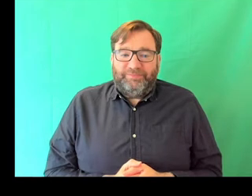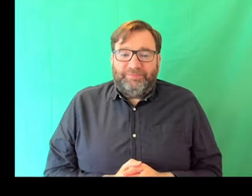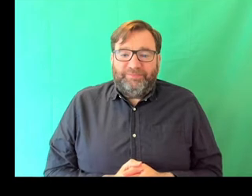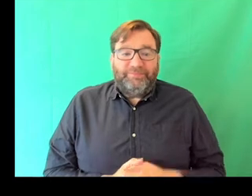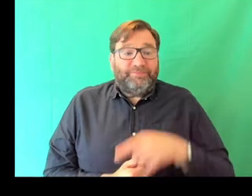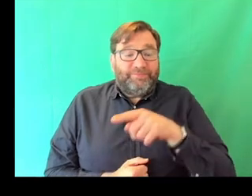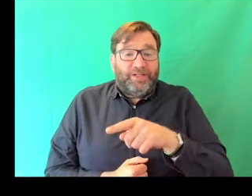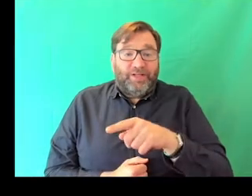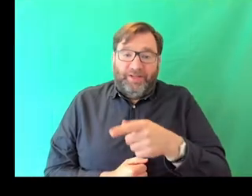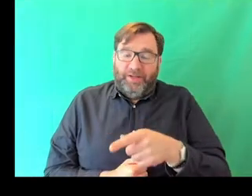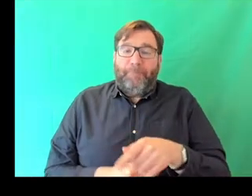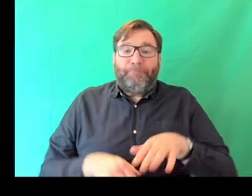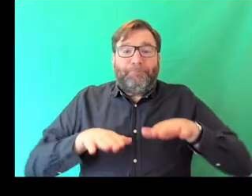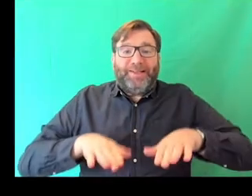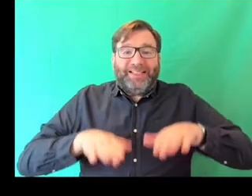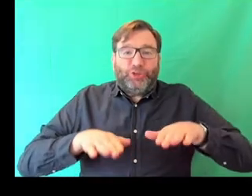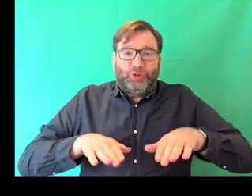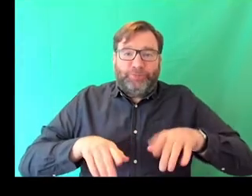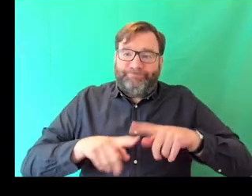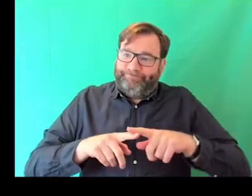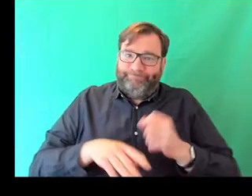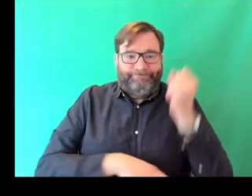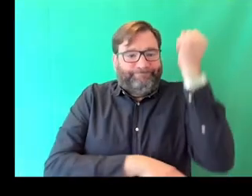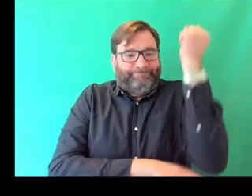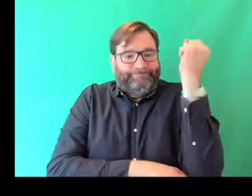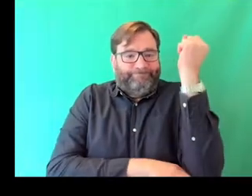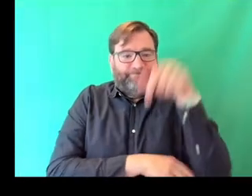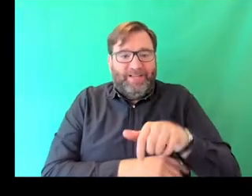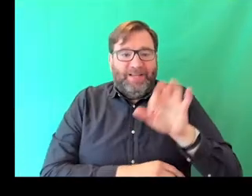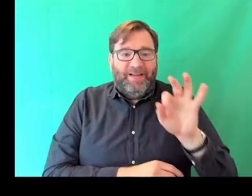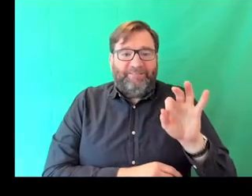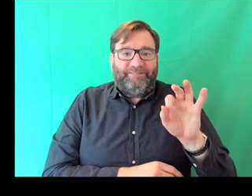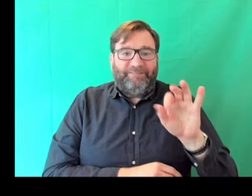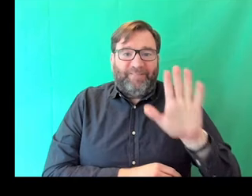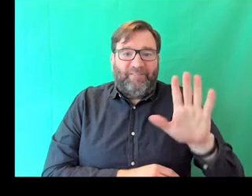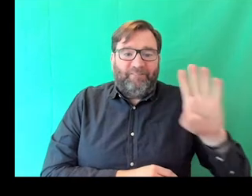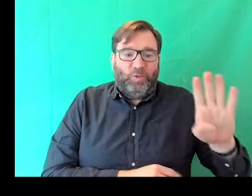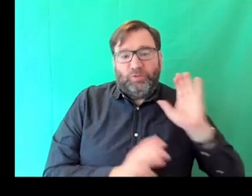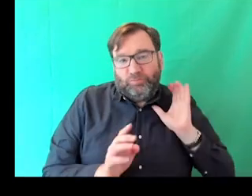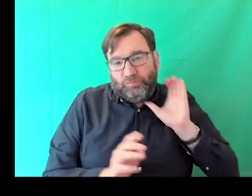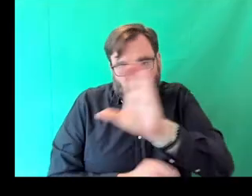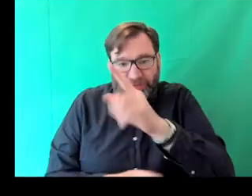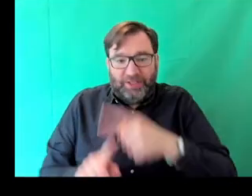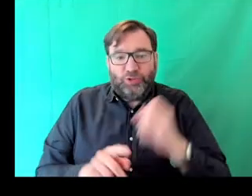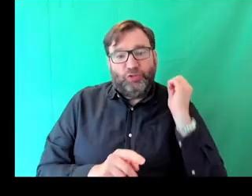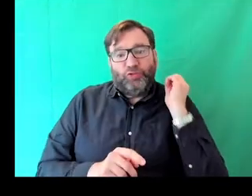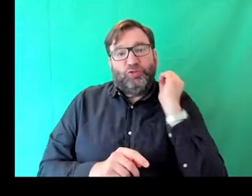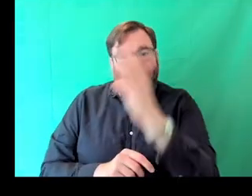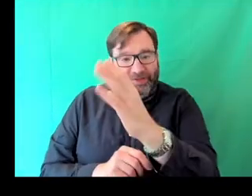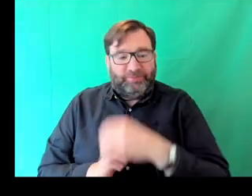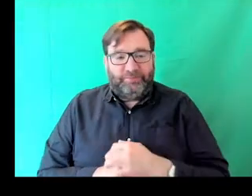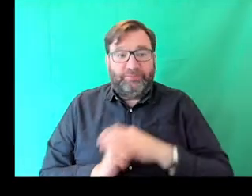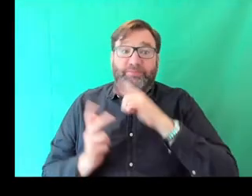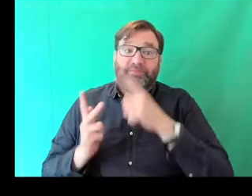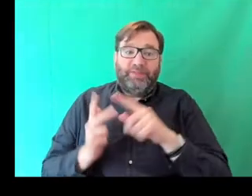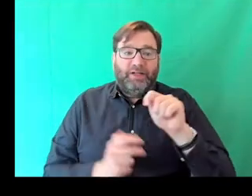as the Workplace Colleague Engagement Lead of the Americas. Prior to working at BP, Tucker represented Team USA at